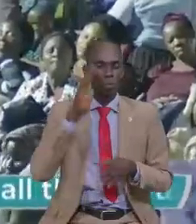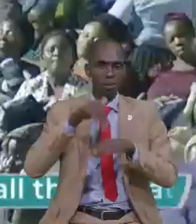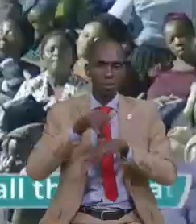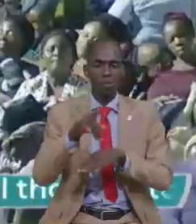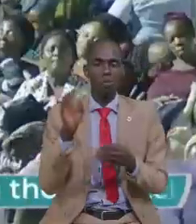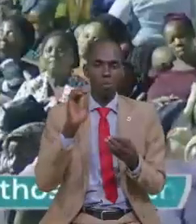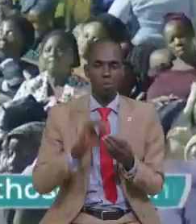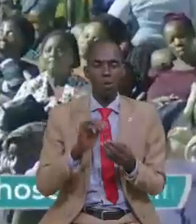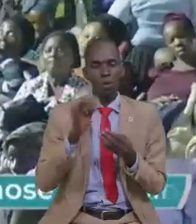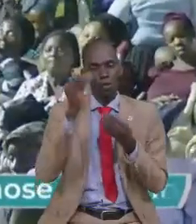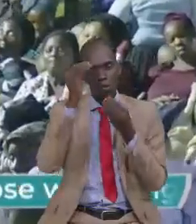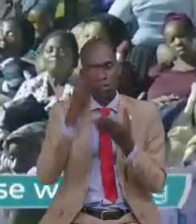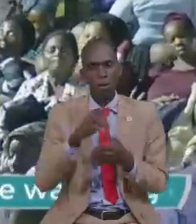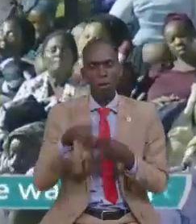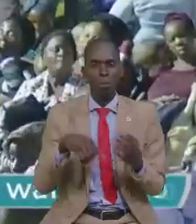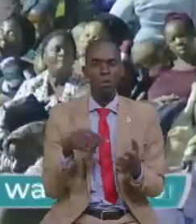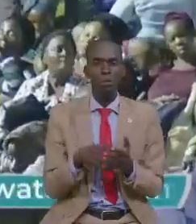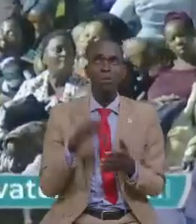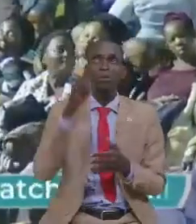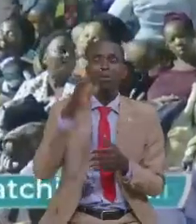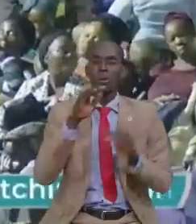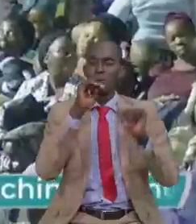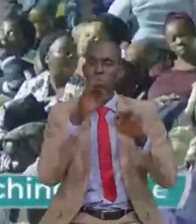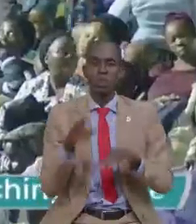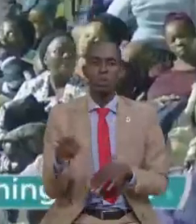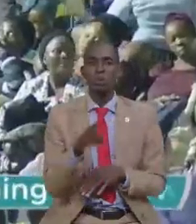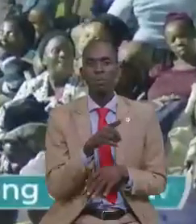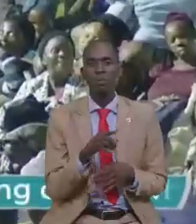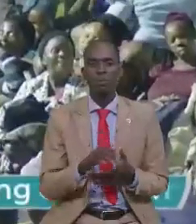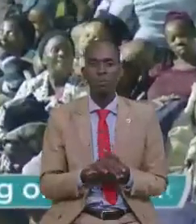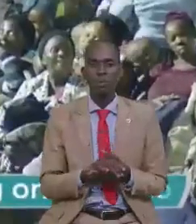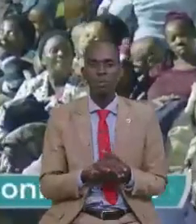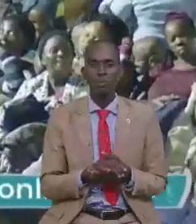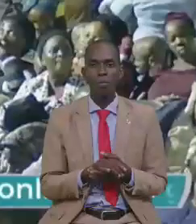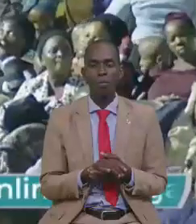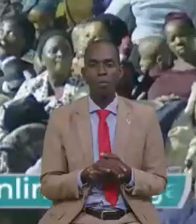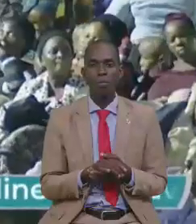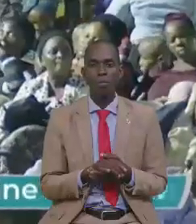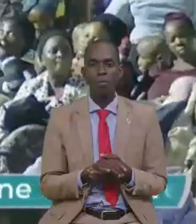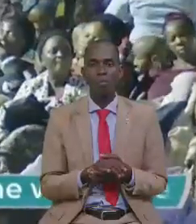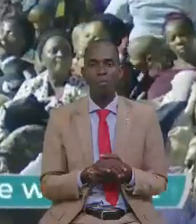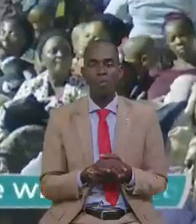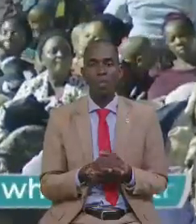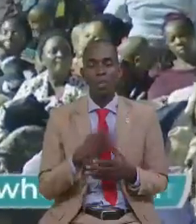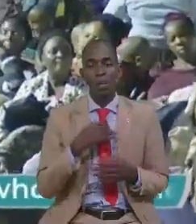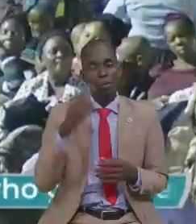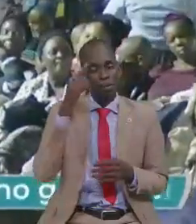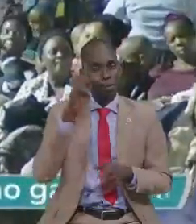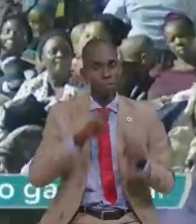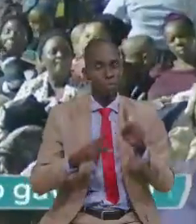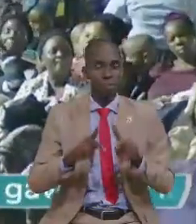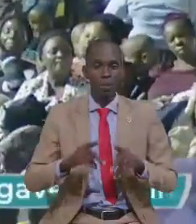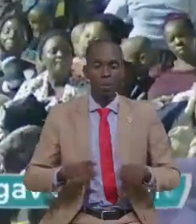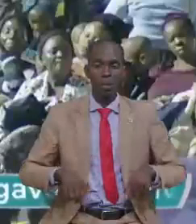banquet. God bless you. And those who are from Alpha location here in